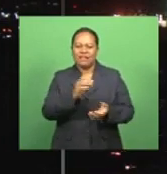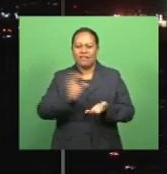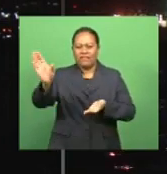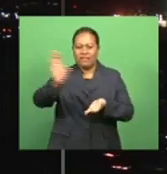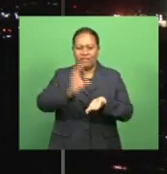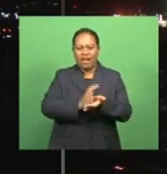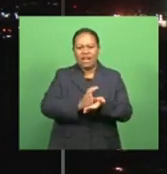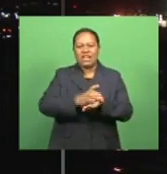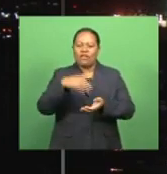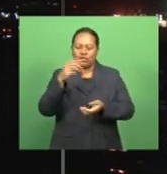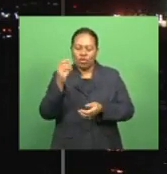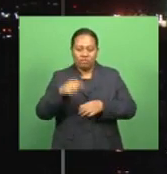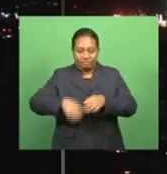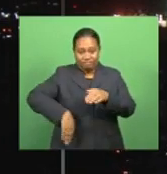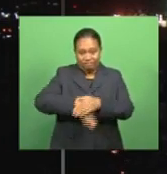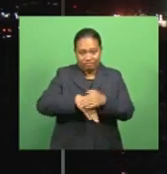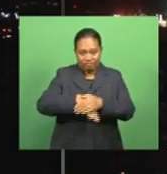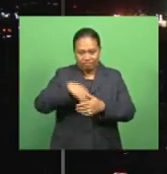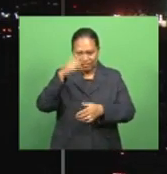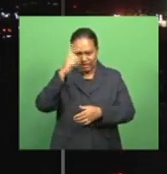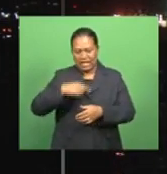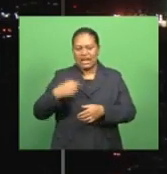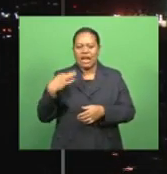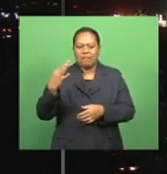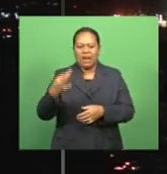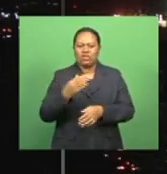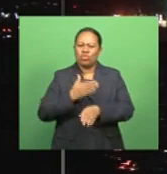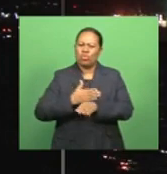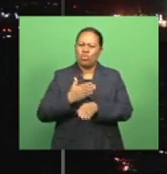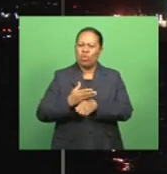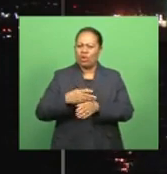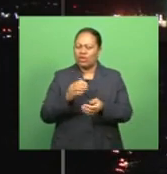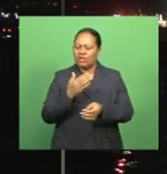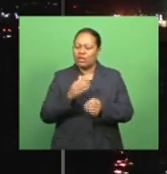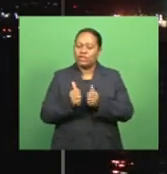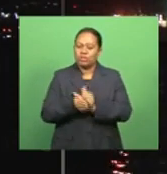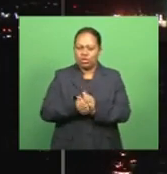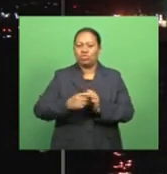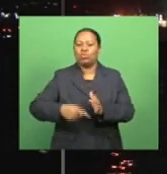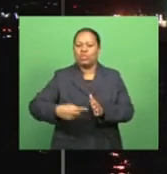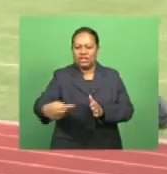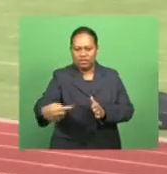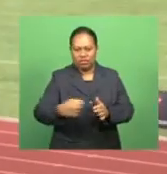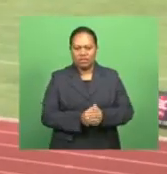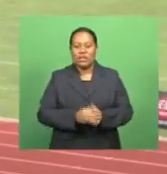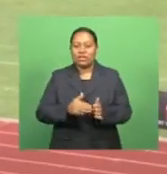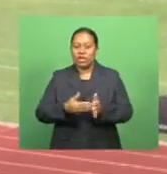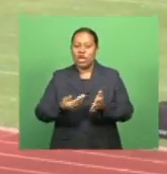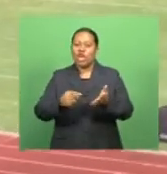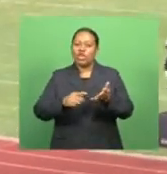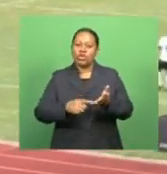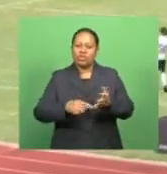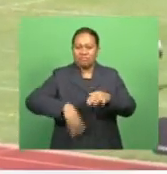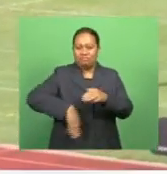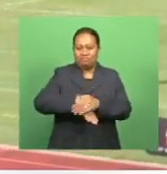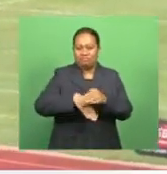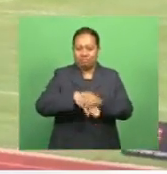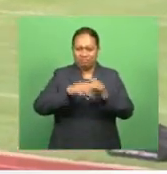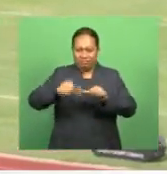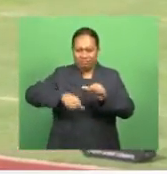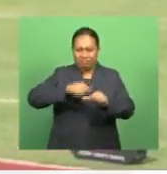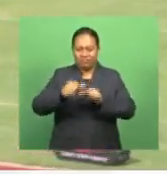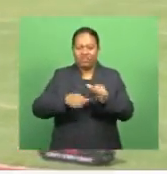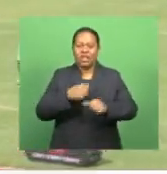vital for the Fiji Football Association as they work to get the sport back on its feet. The OFC Executive Committee approved funding